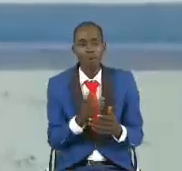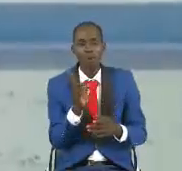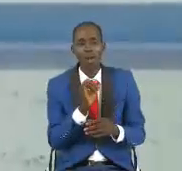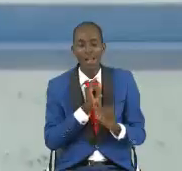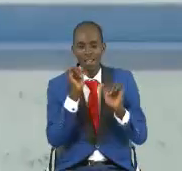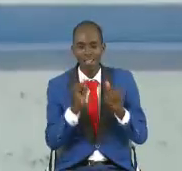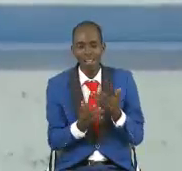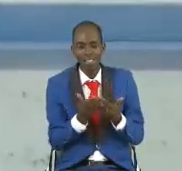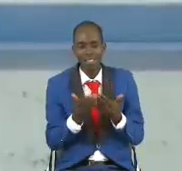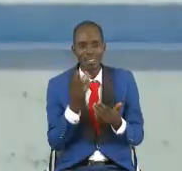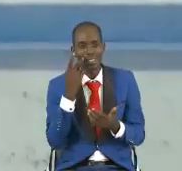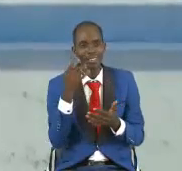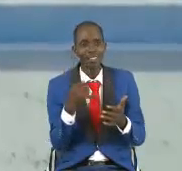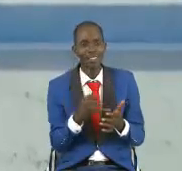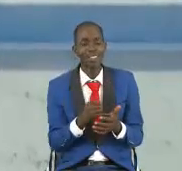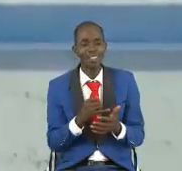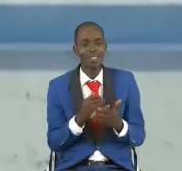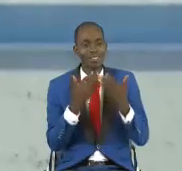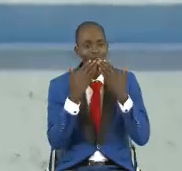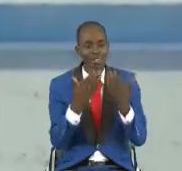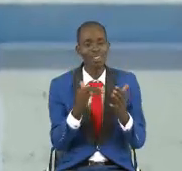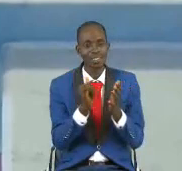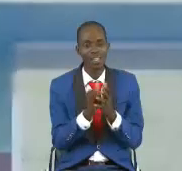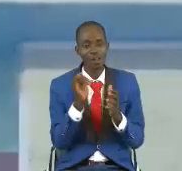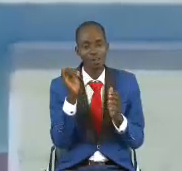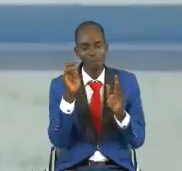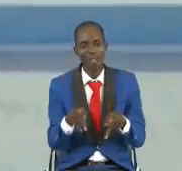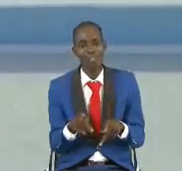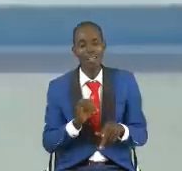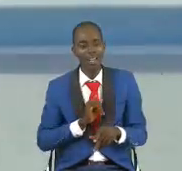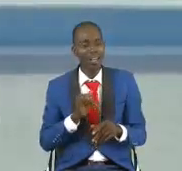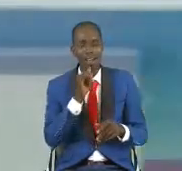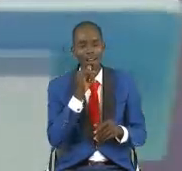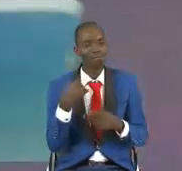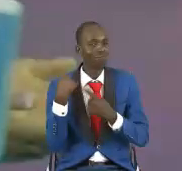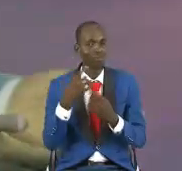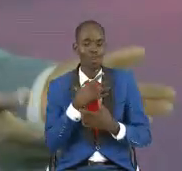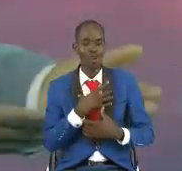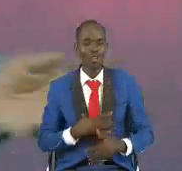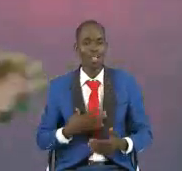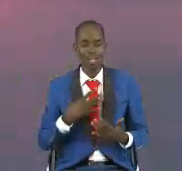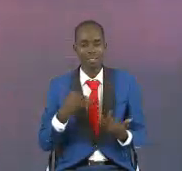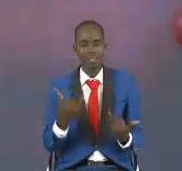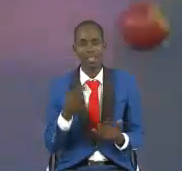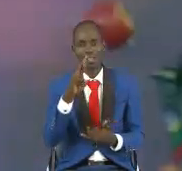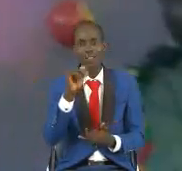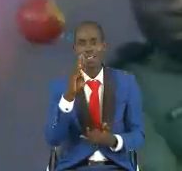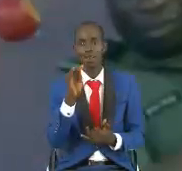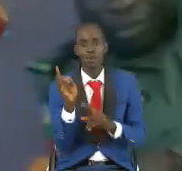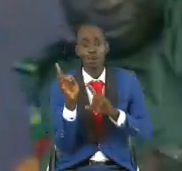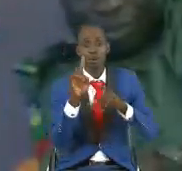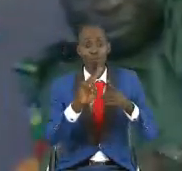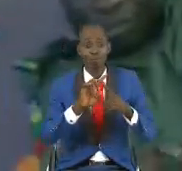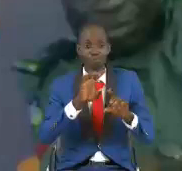He says, thank you very much. I'll be hungry. And now he comes there. And then as he tries